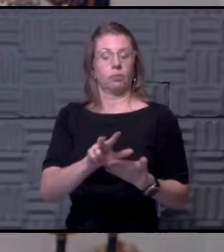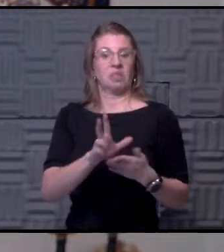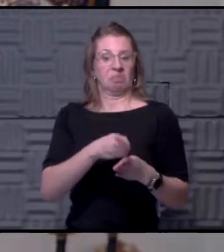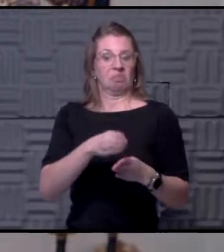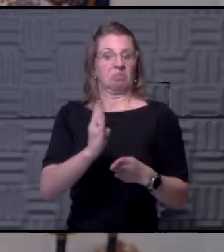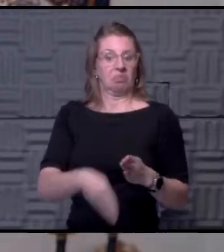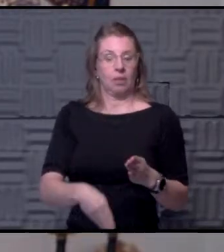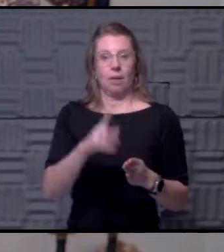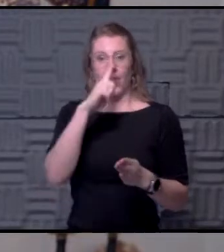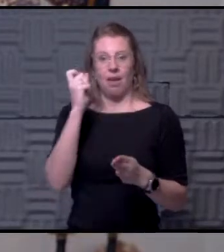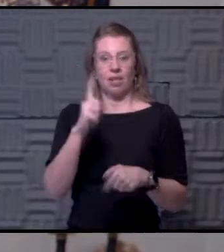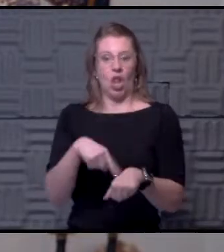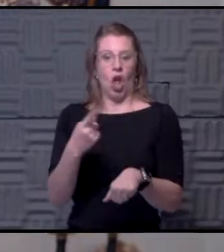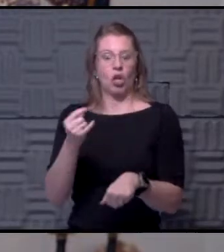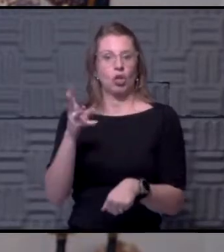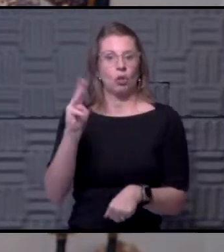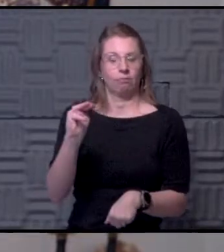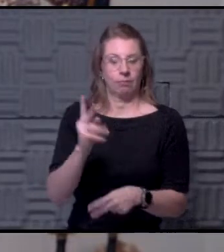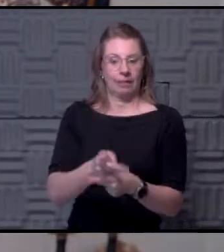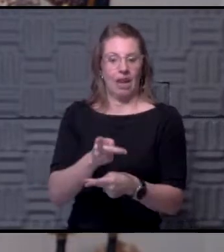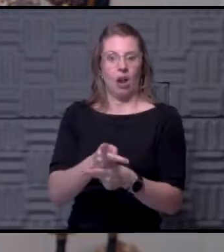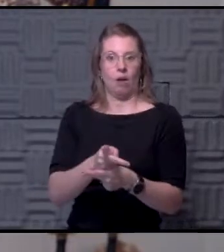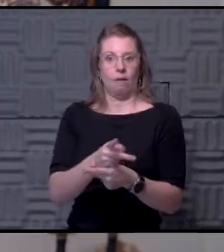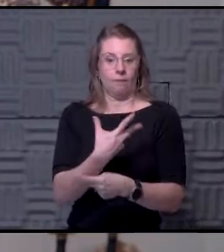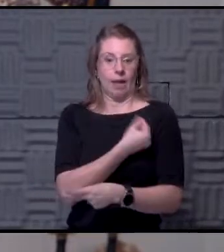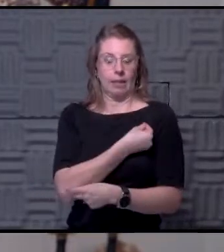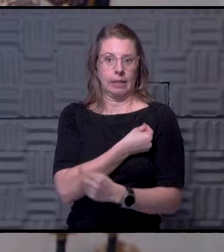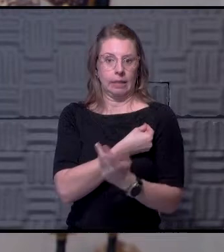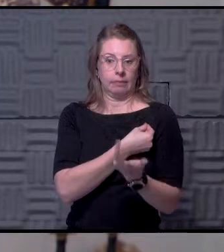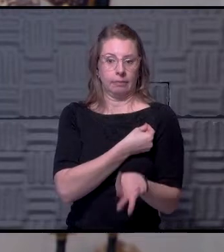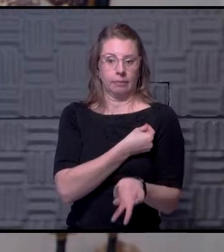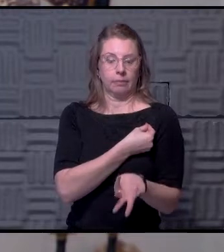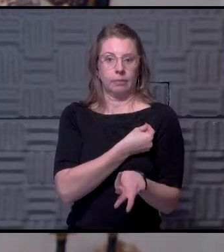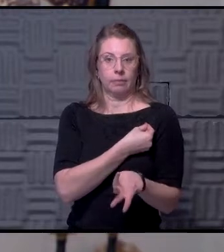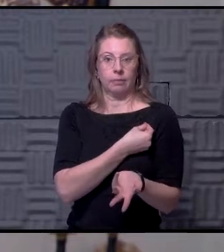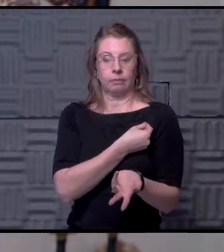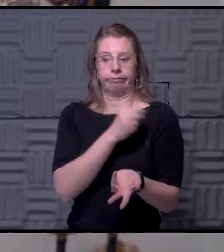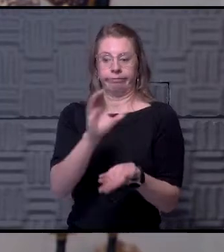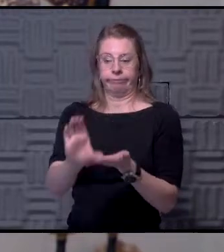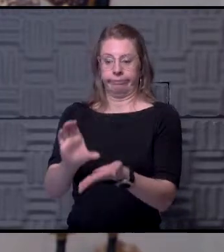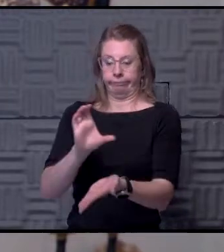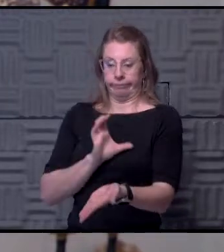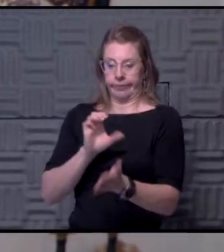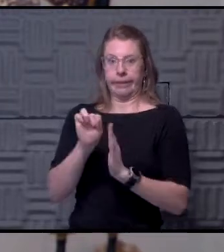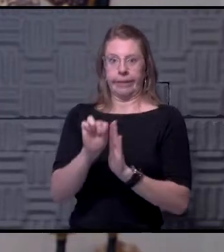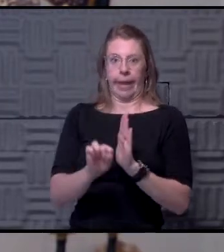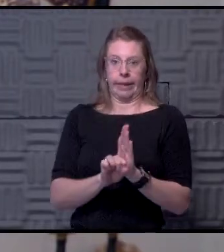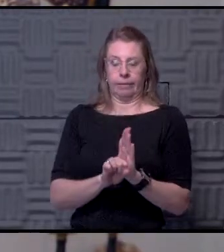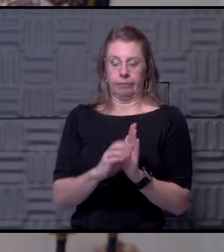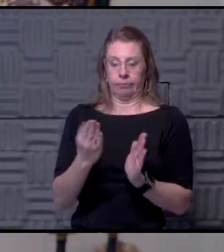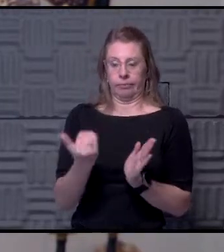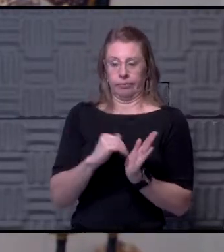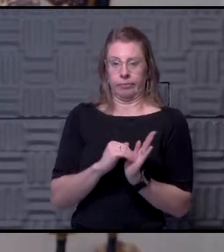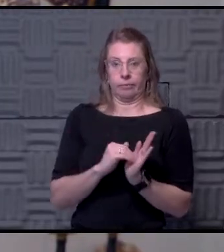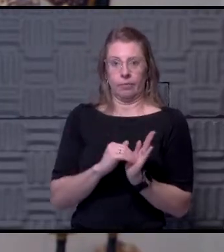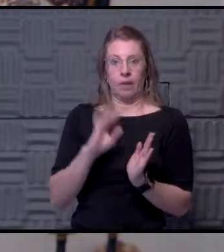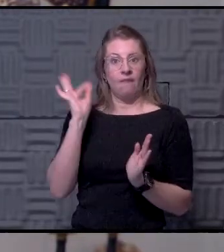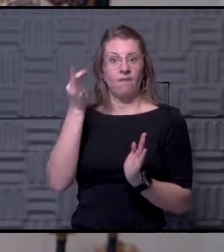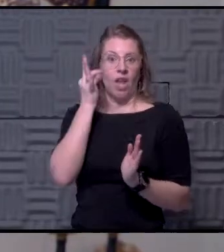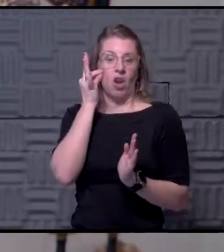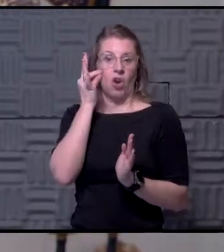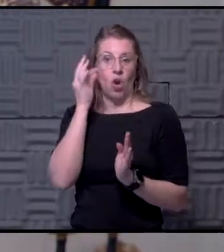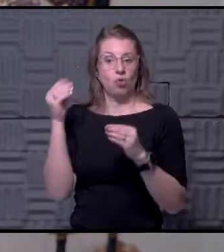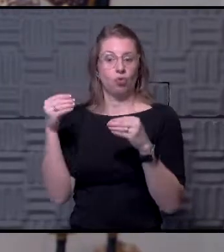the long-term care vaccine is being then returned, if you will, to the state. You also see that there's a federal